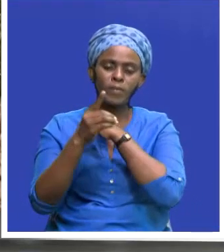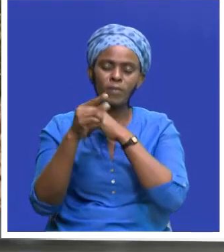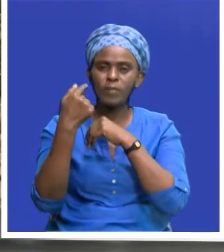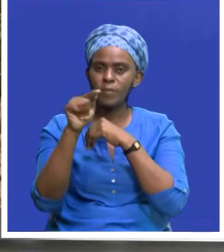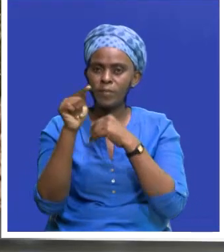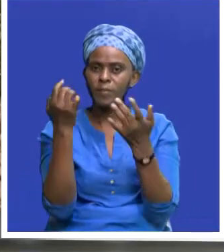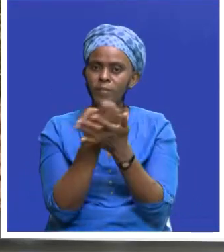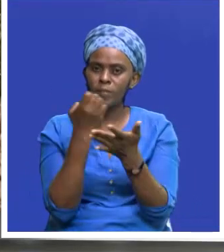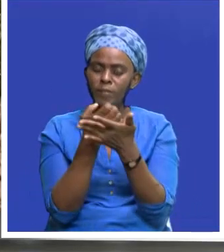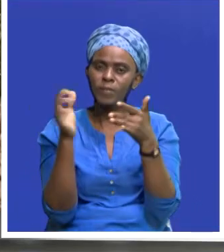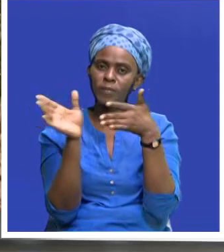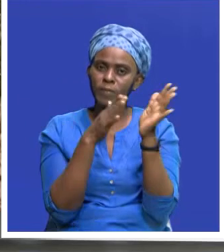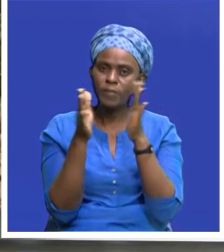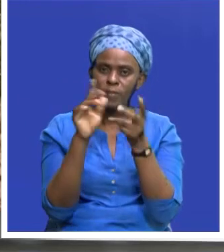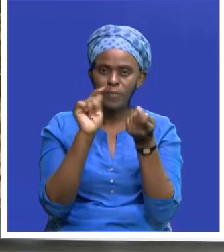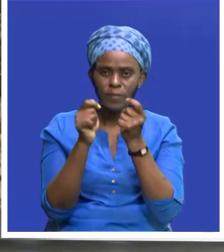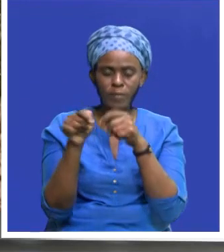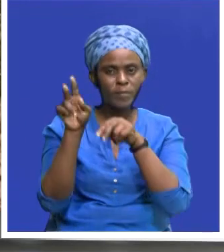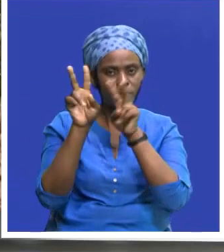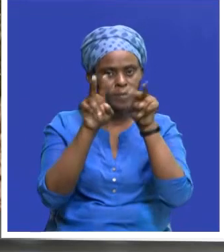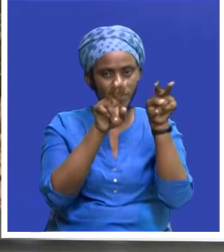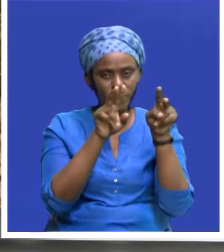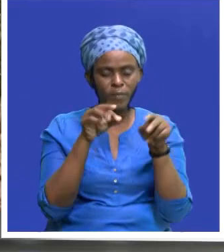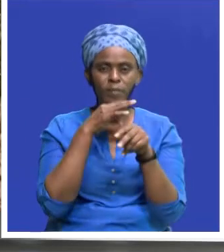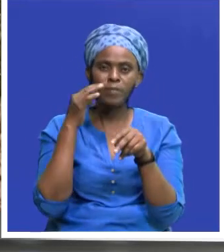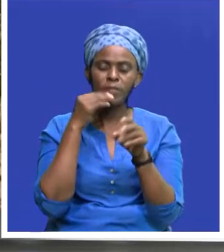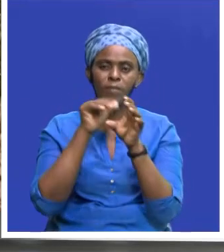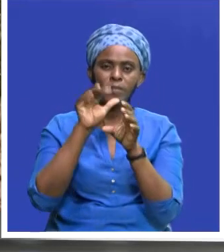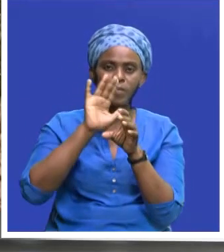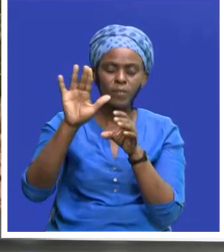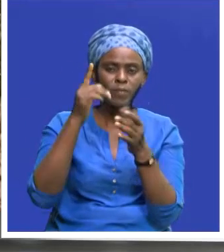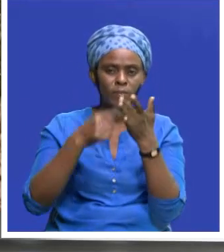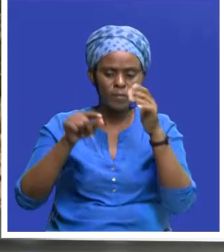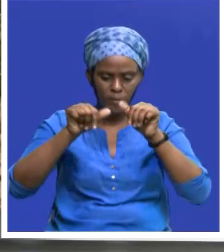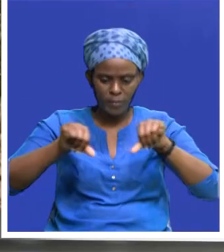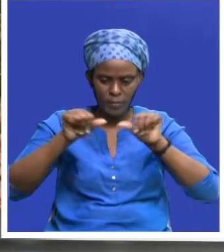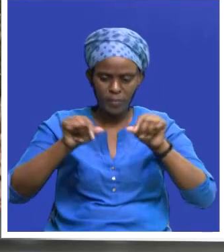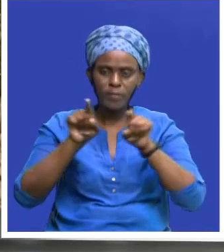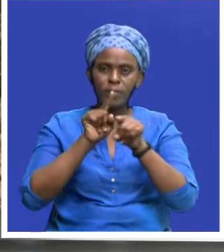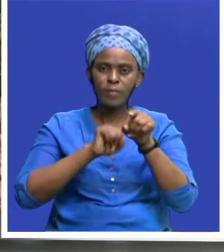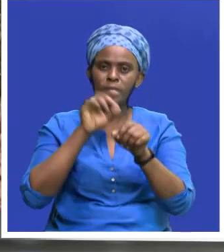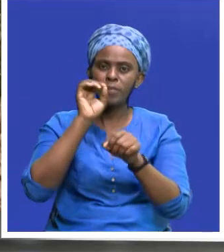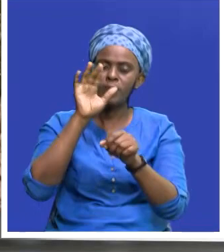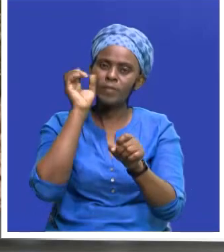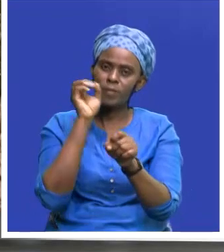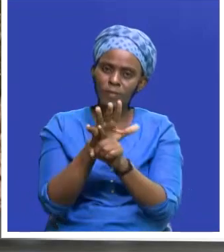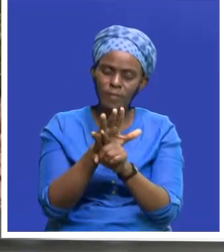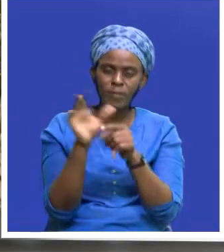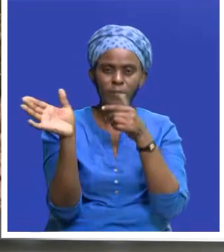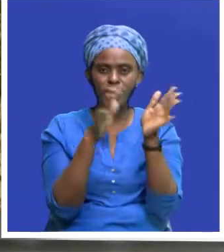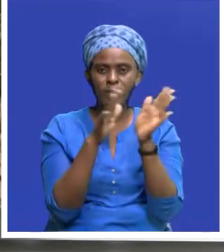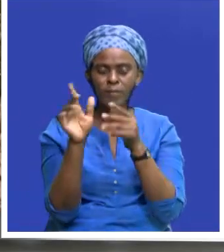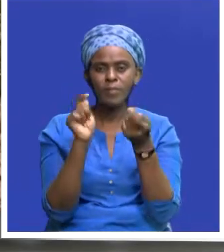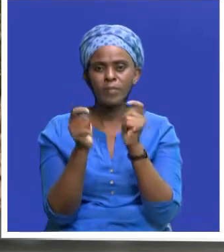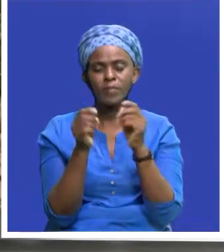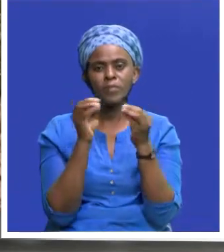Green Economy and Climate Change inspected the affected fields as part of rapid assessment on the impact of climate change.